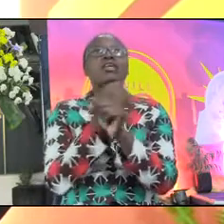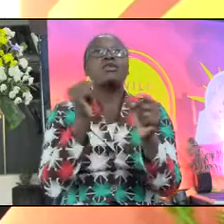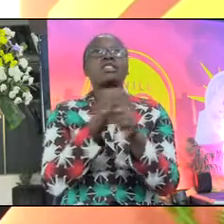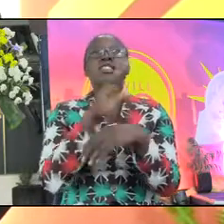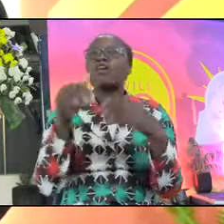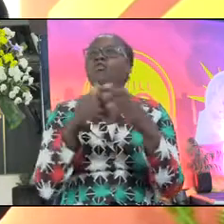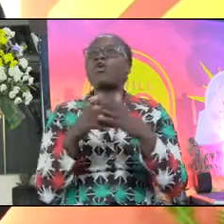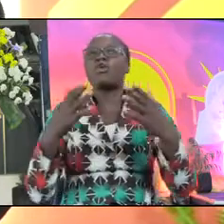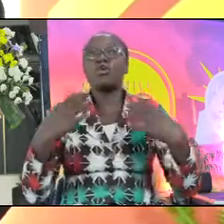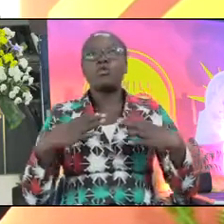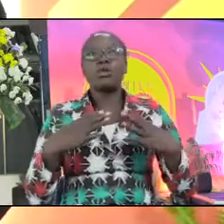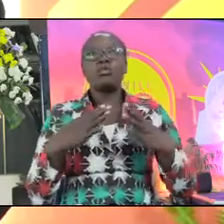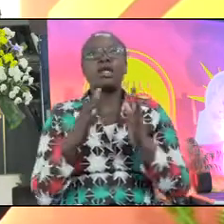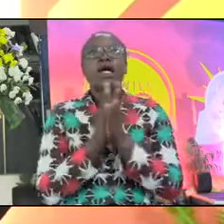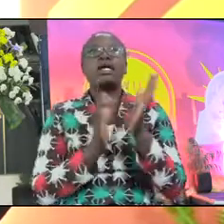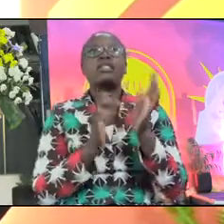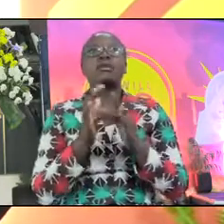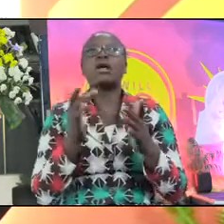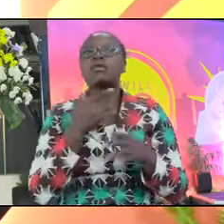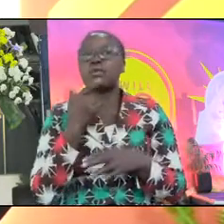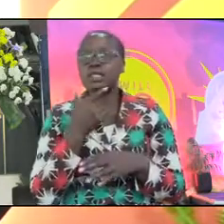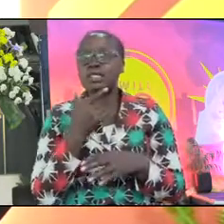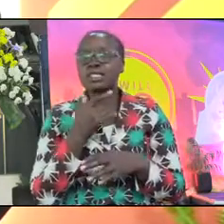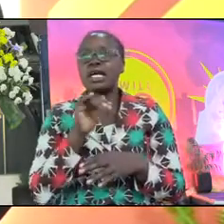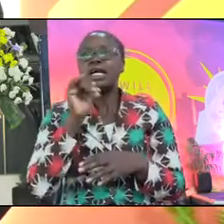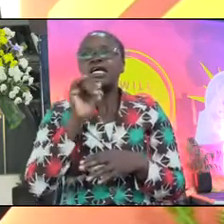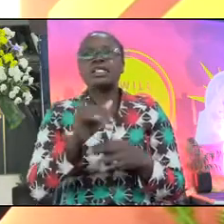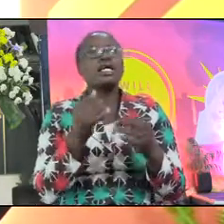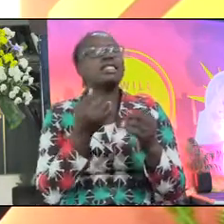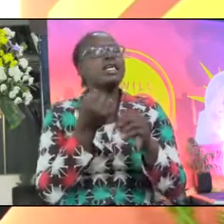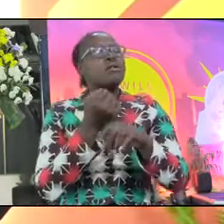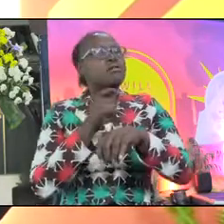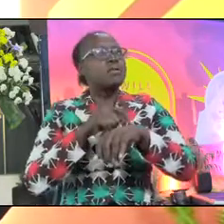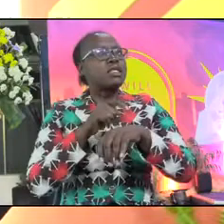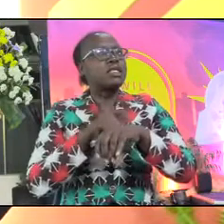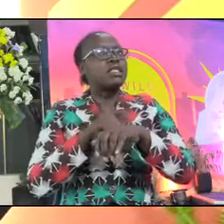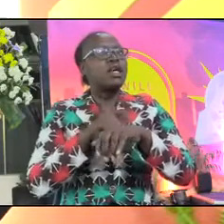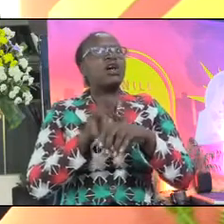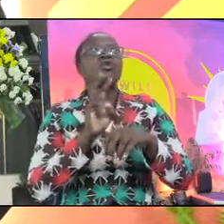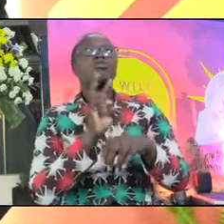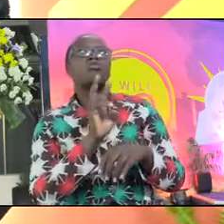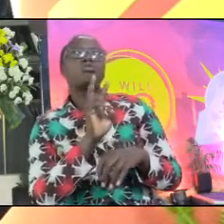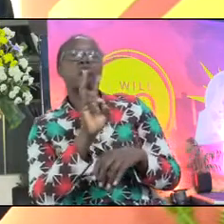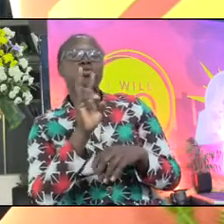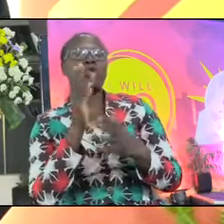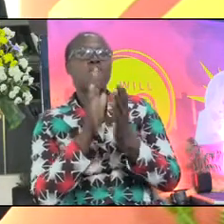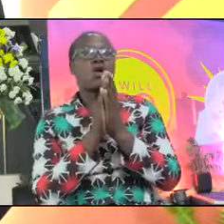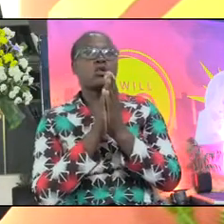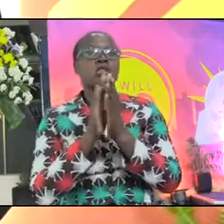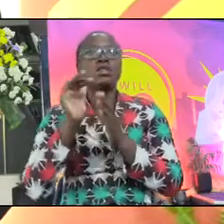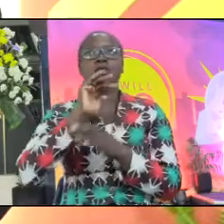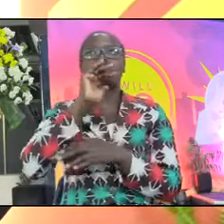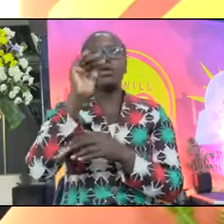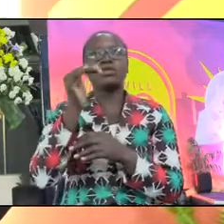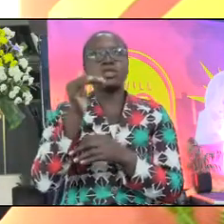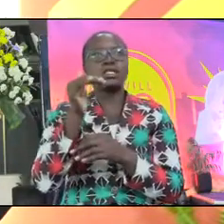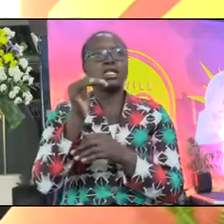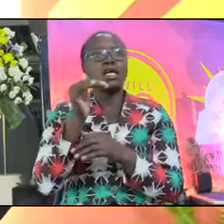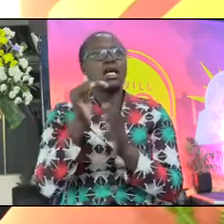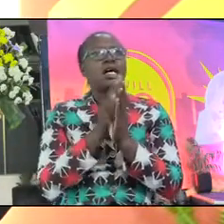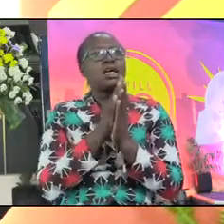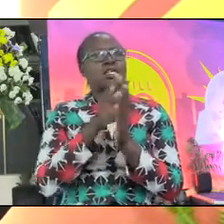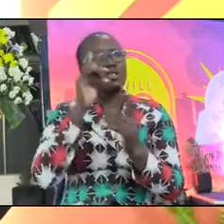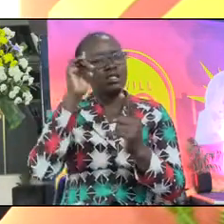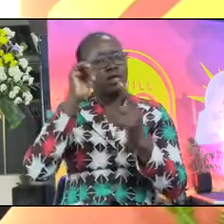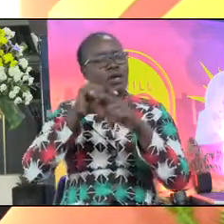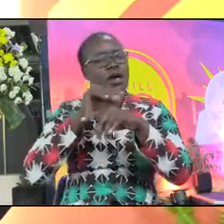save everybody. And the Bible says that they made it to a little island called Malta. And it was there in